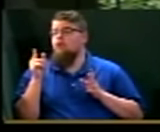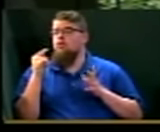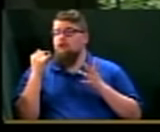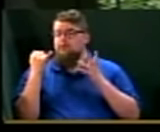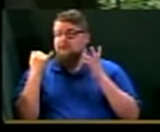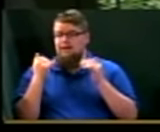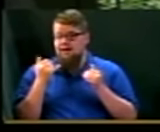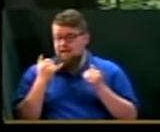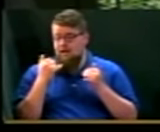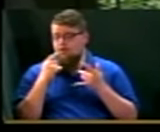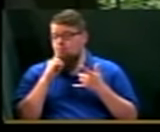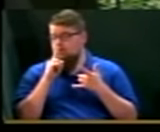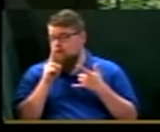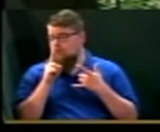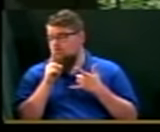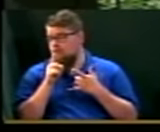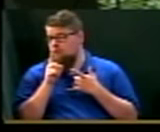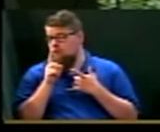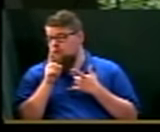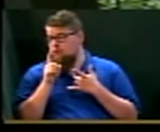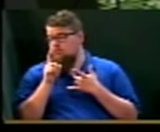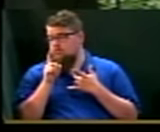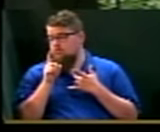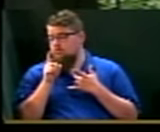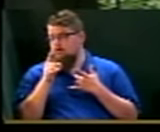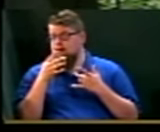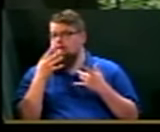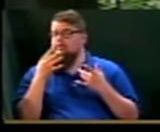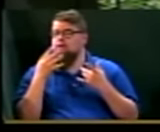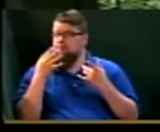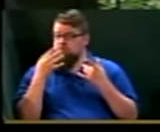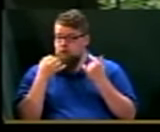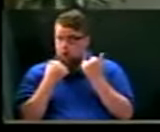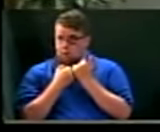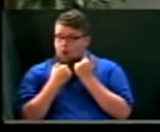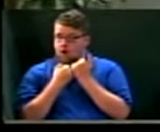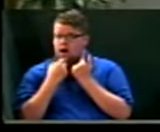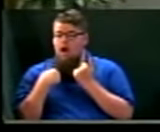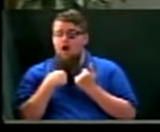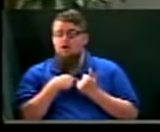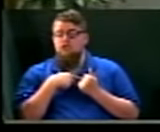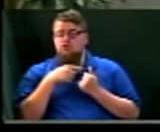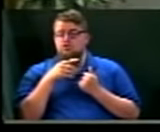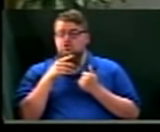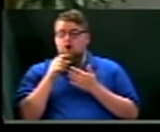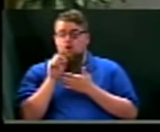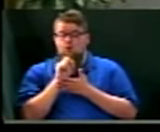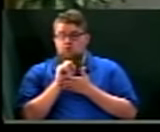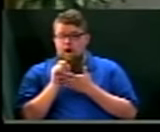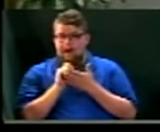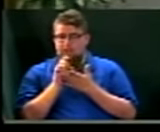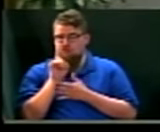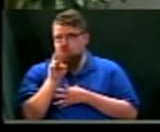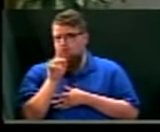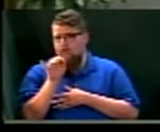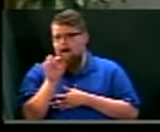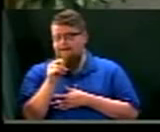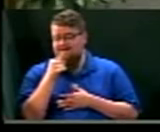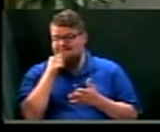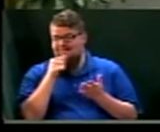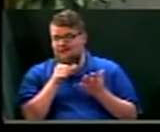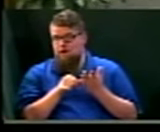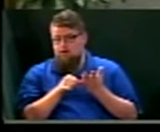Now we're voting on us drafting the letter, and do we need